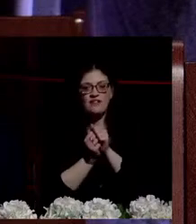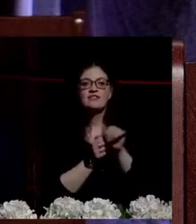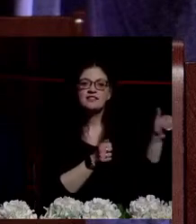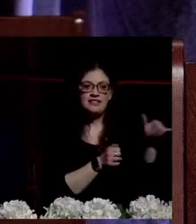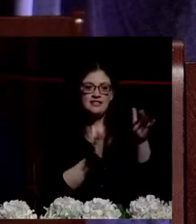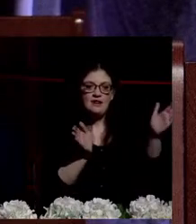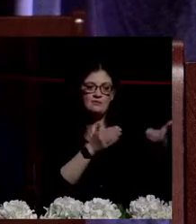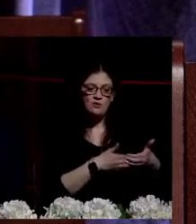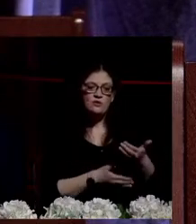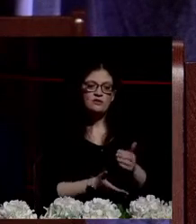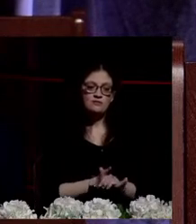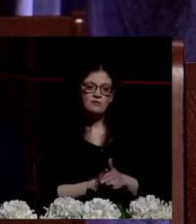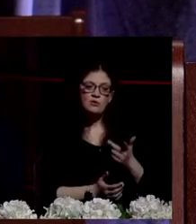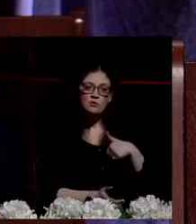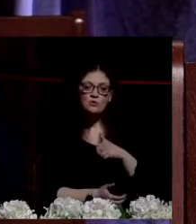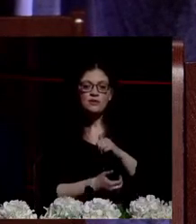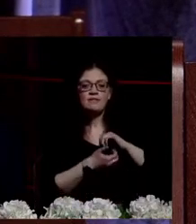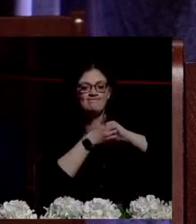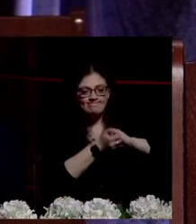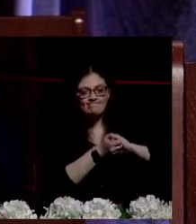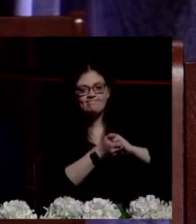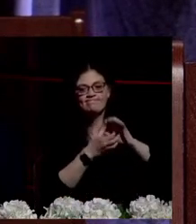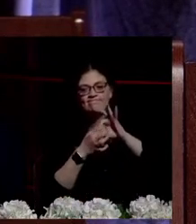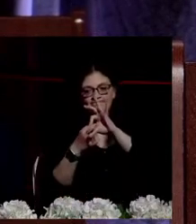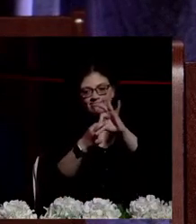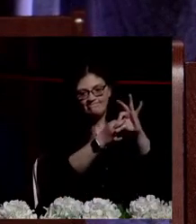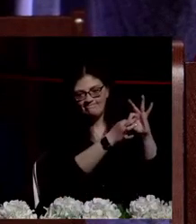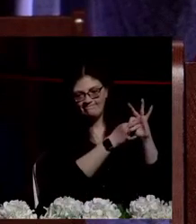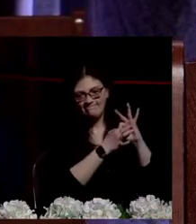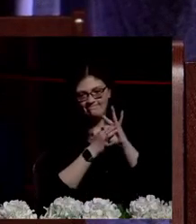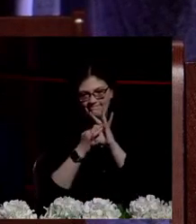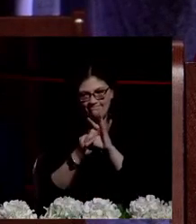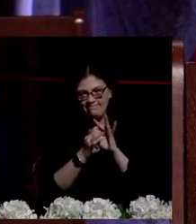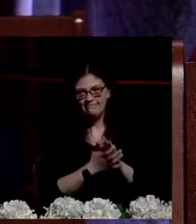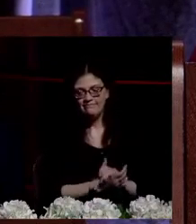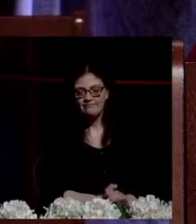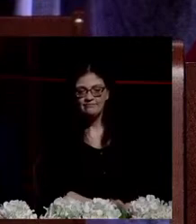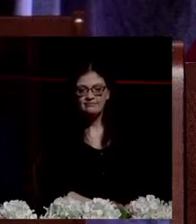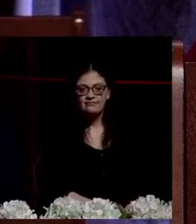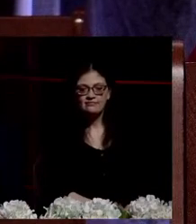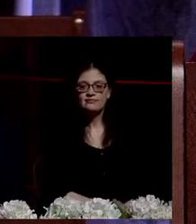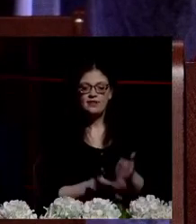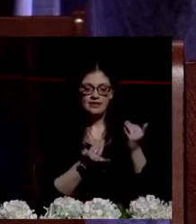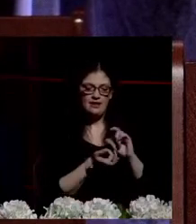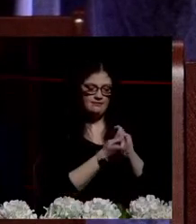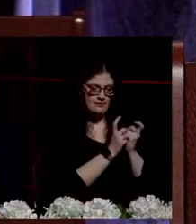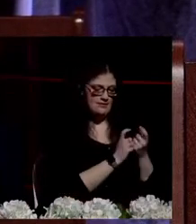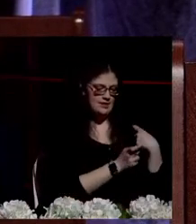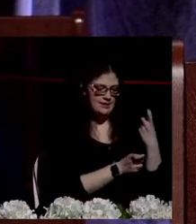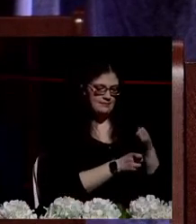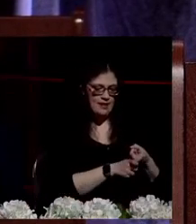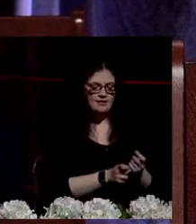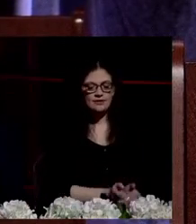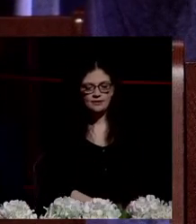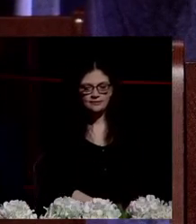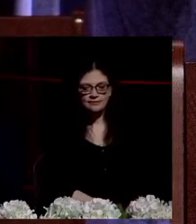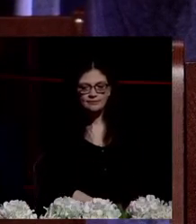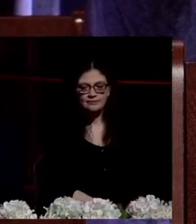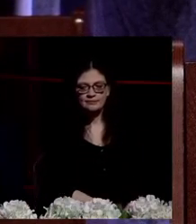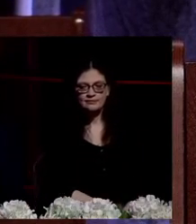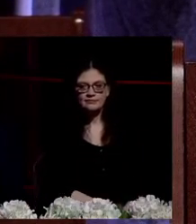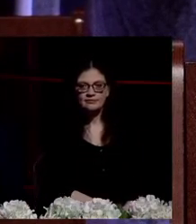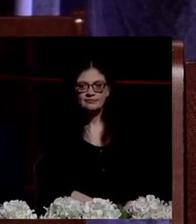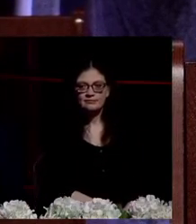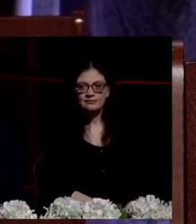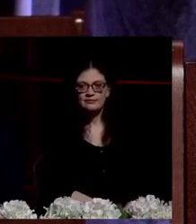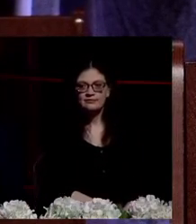many of us have created friendships and bonds that will last a lifetime. Quisiera tomar este momento para agradecer a Dios, a mis padres,